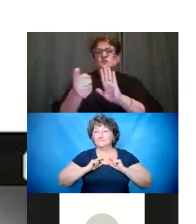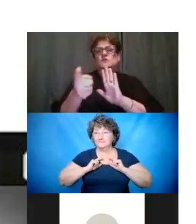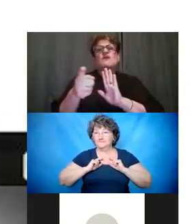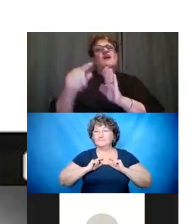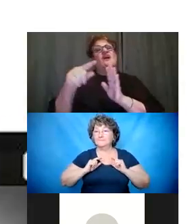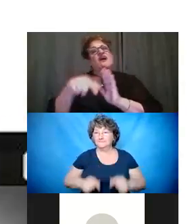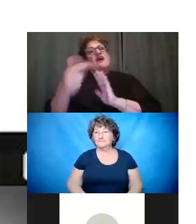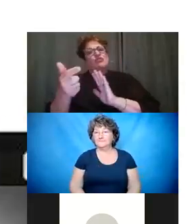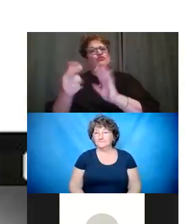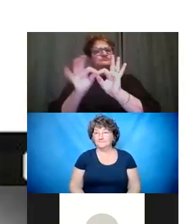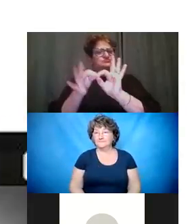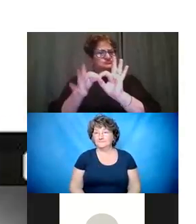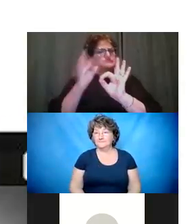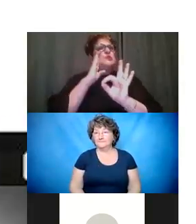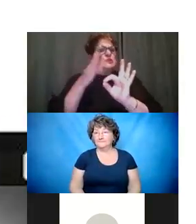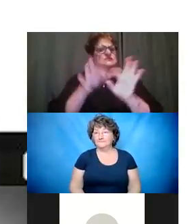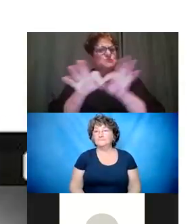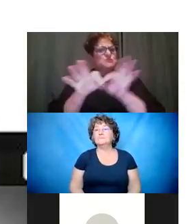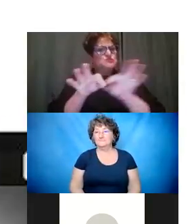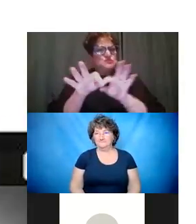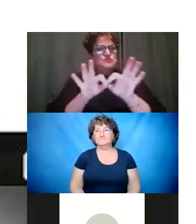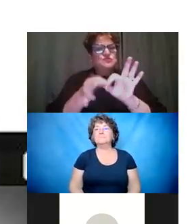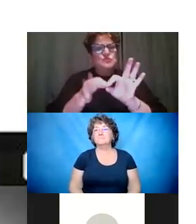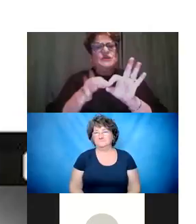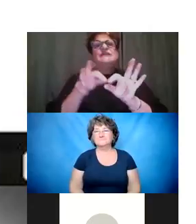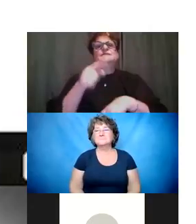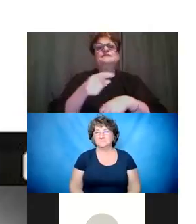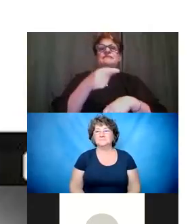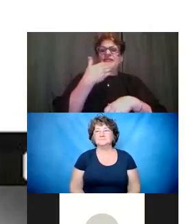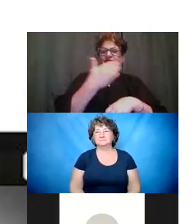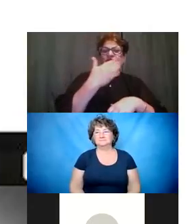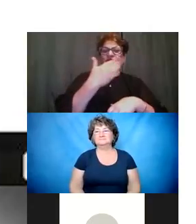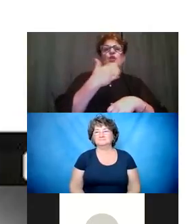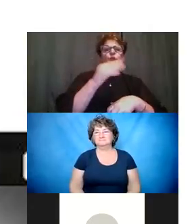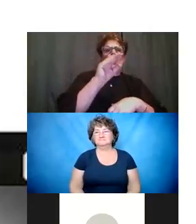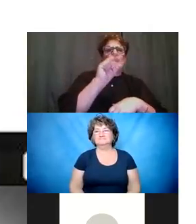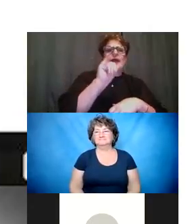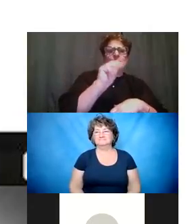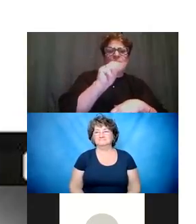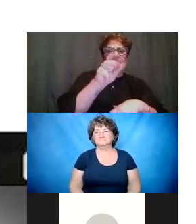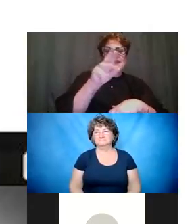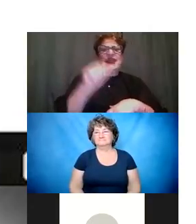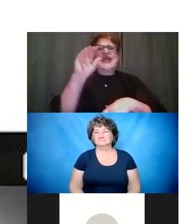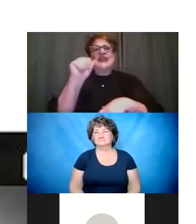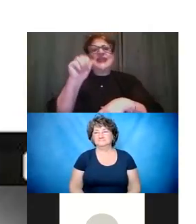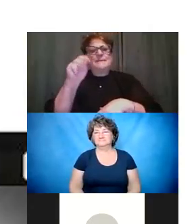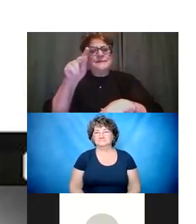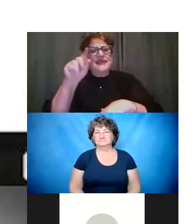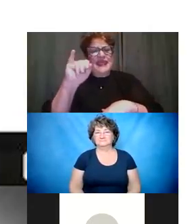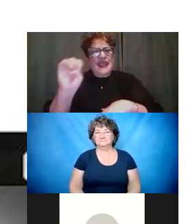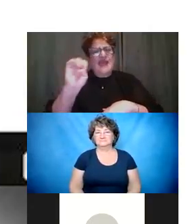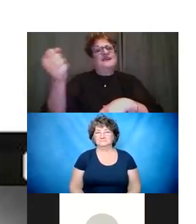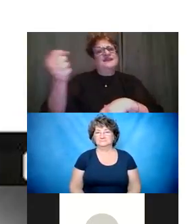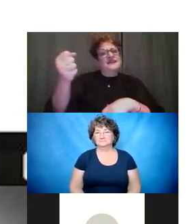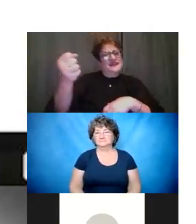I want to thank Amada Ampia, who was kind enough to provide us a video